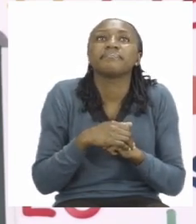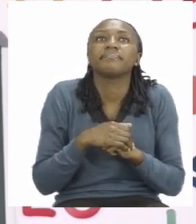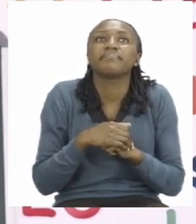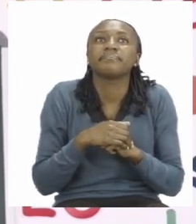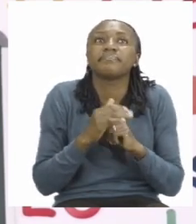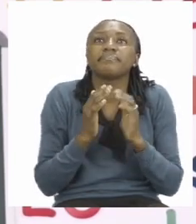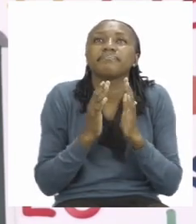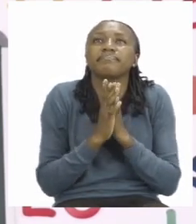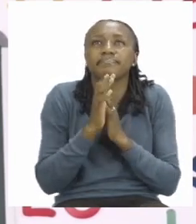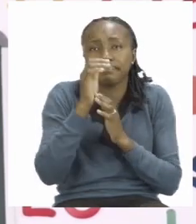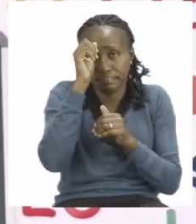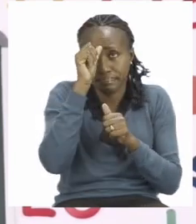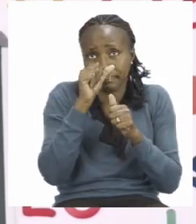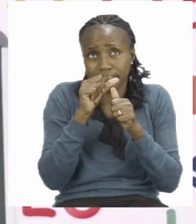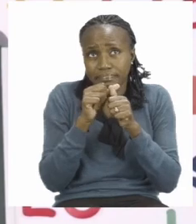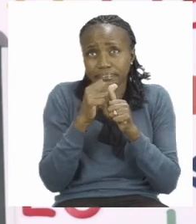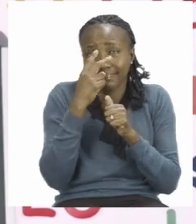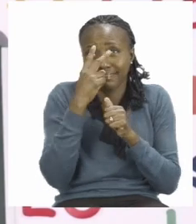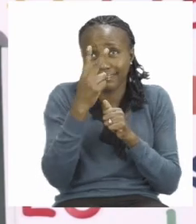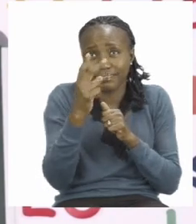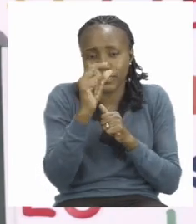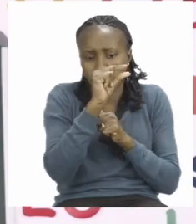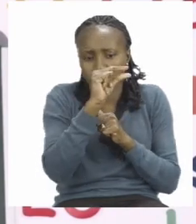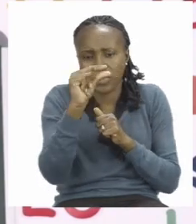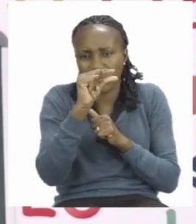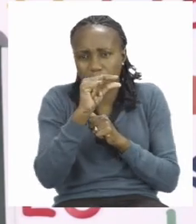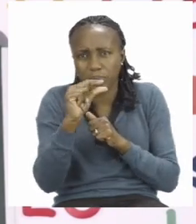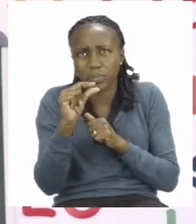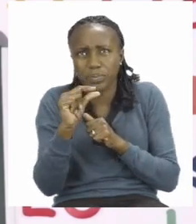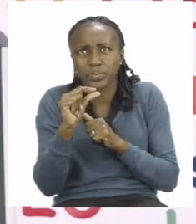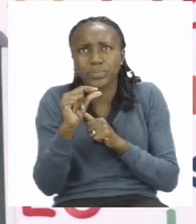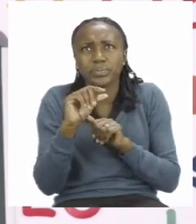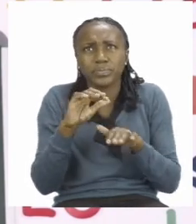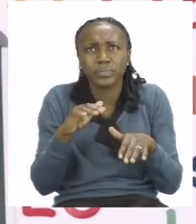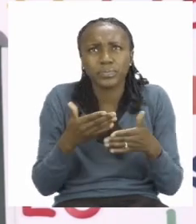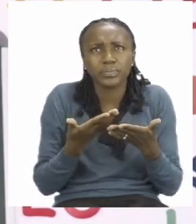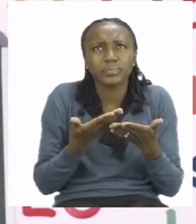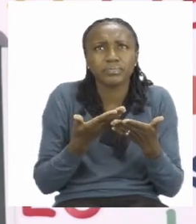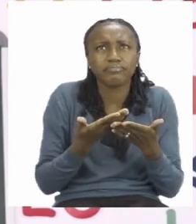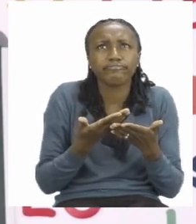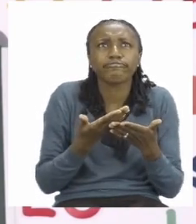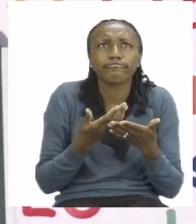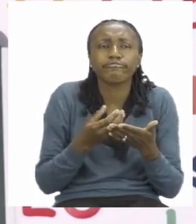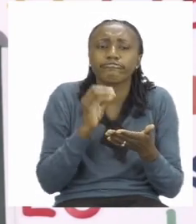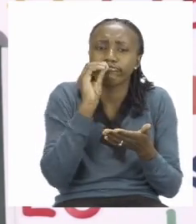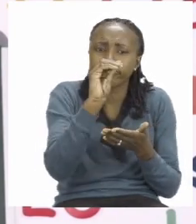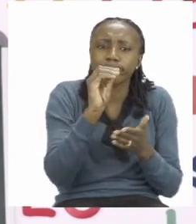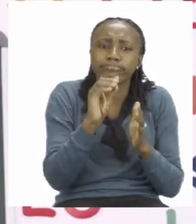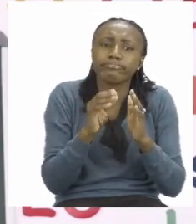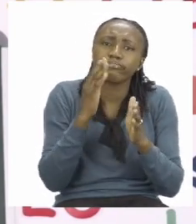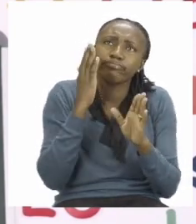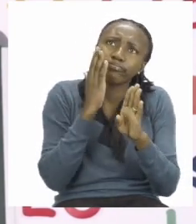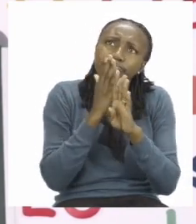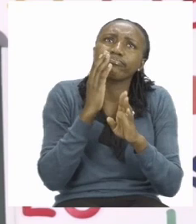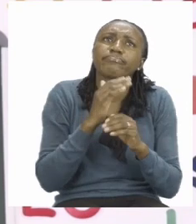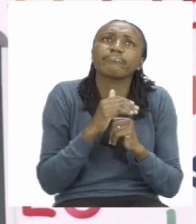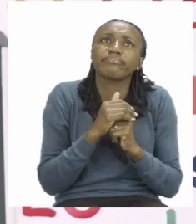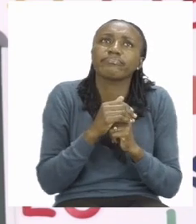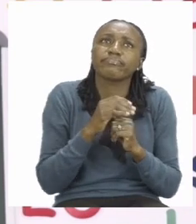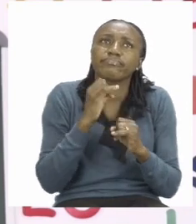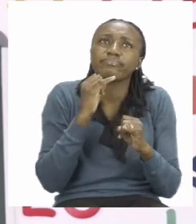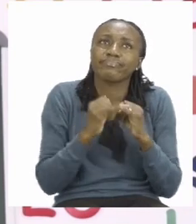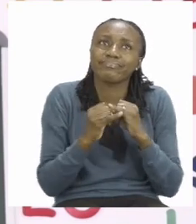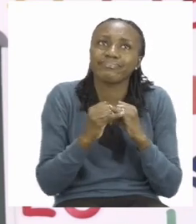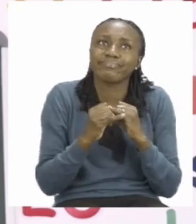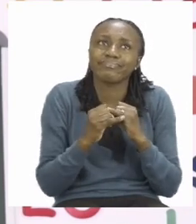it's important for you to look at your vocabulary words to help you see which letters are missing. The last word is